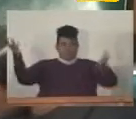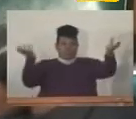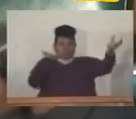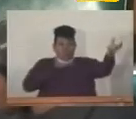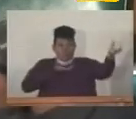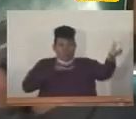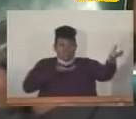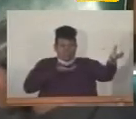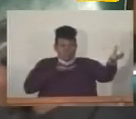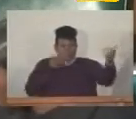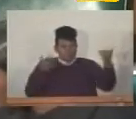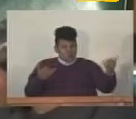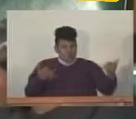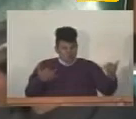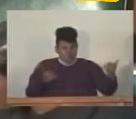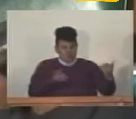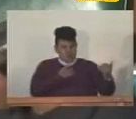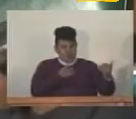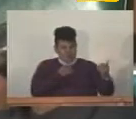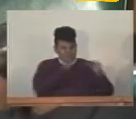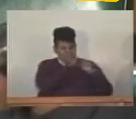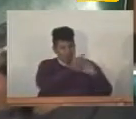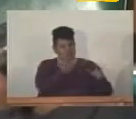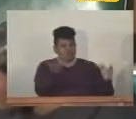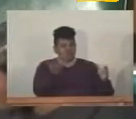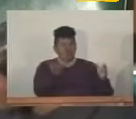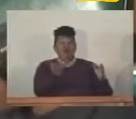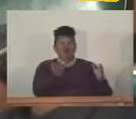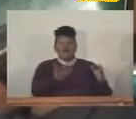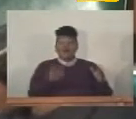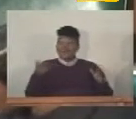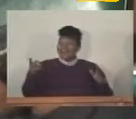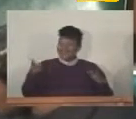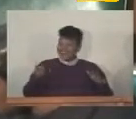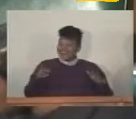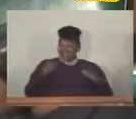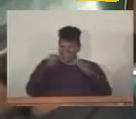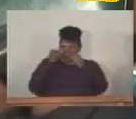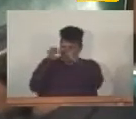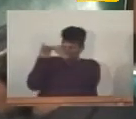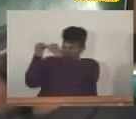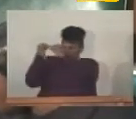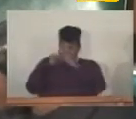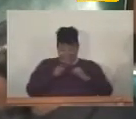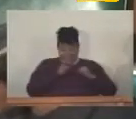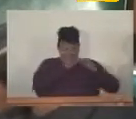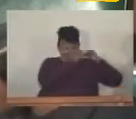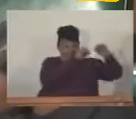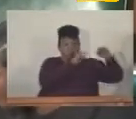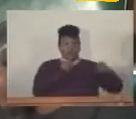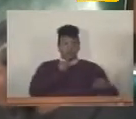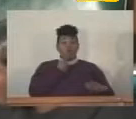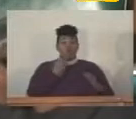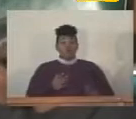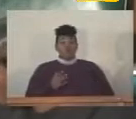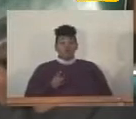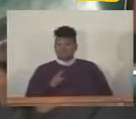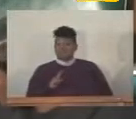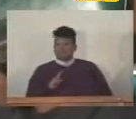offenses are tried at different levels of the court based on their nature and prescribed penalties. This, Mr.